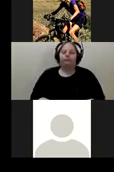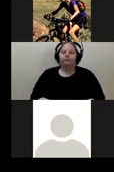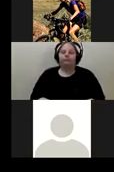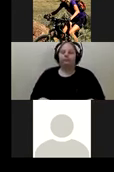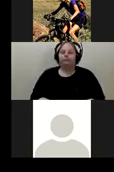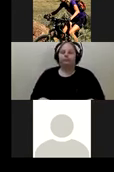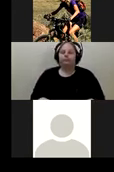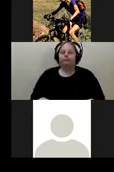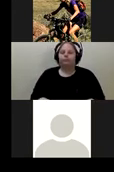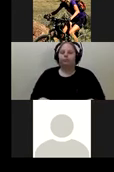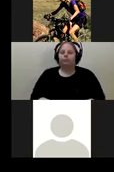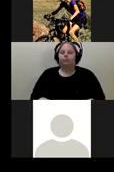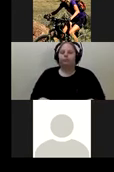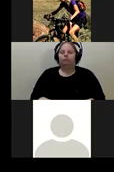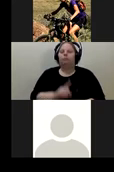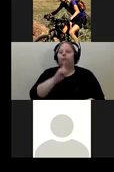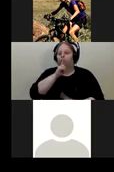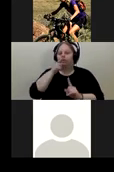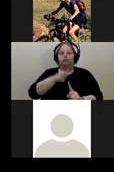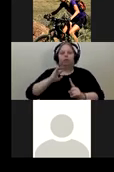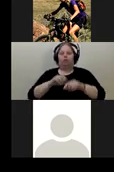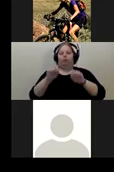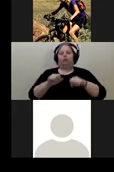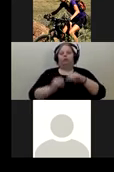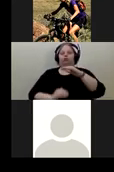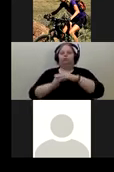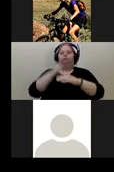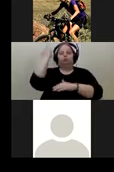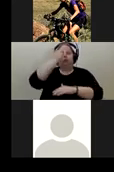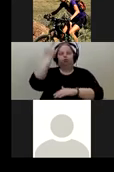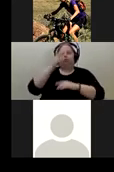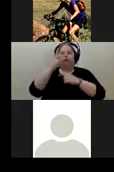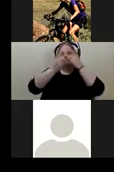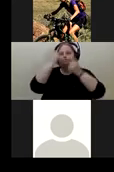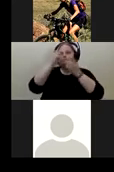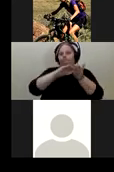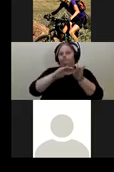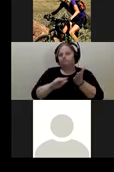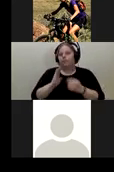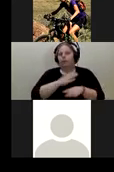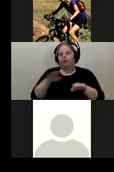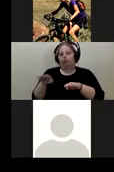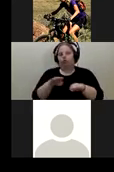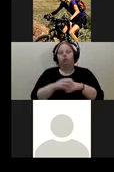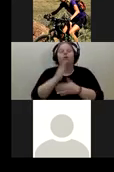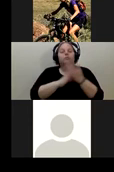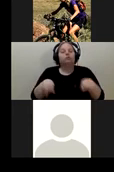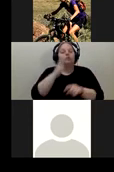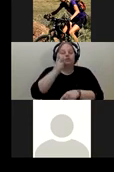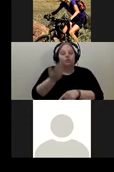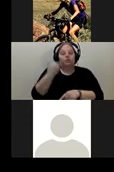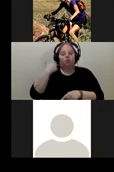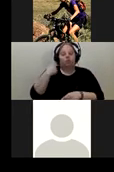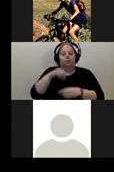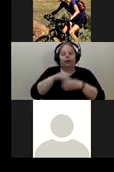that really is our capacity to rationalize. Now, some of you have seen this before. If you've ever been in one of my in-person